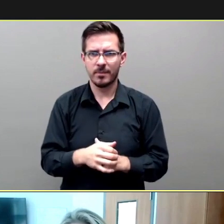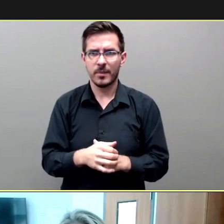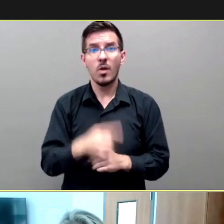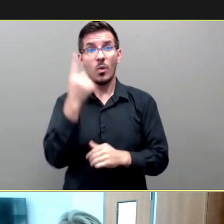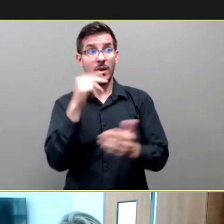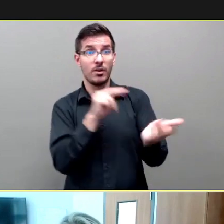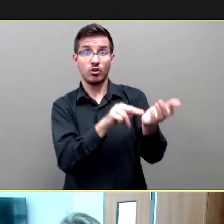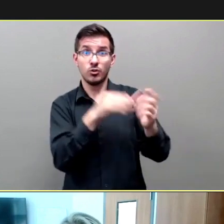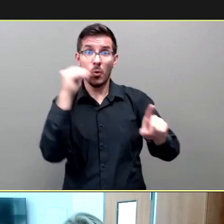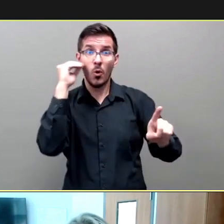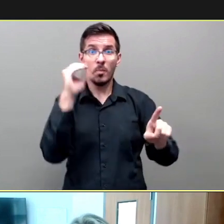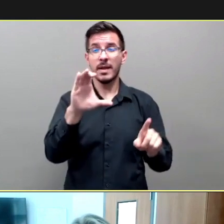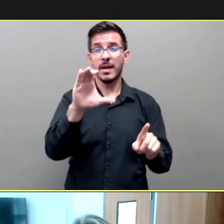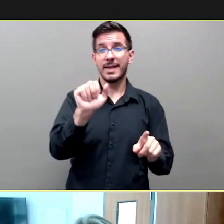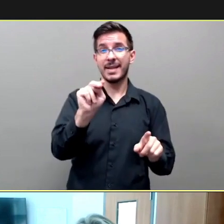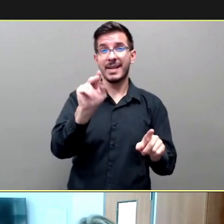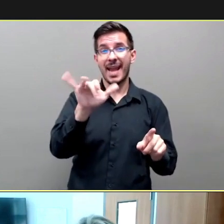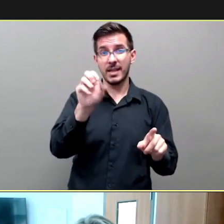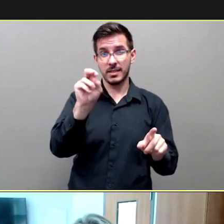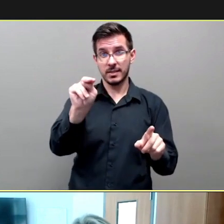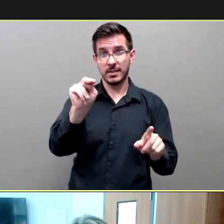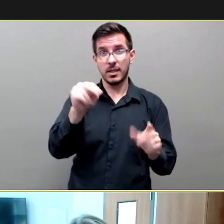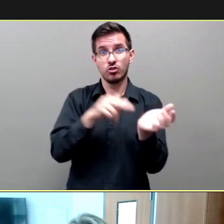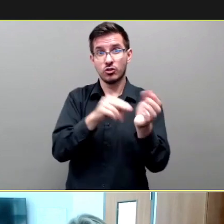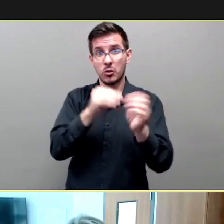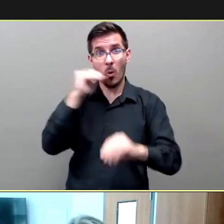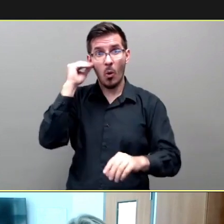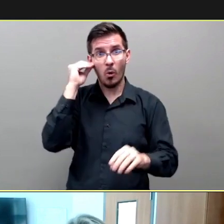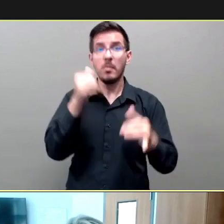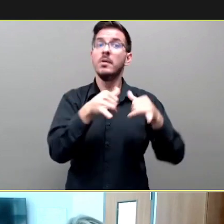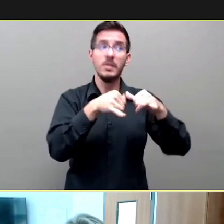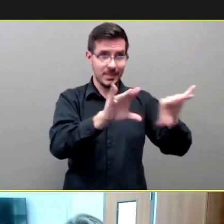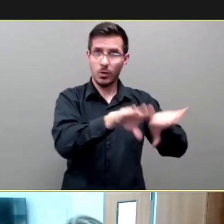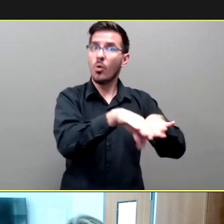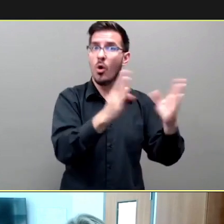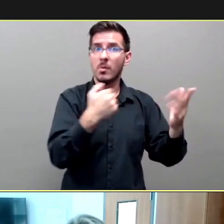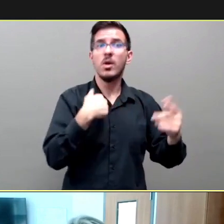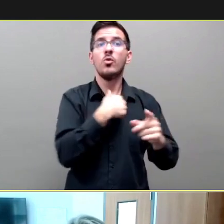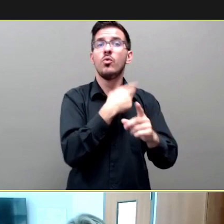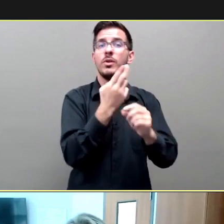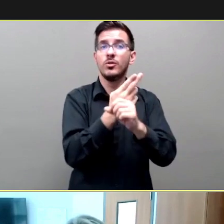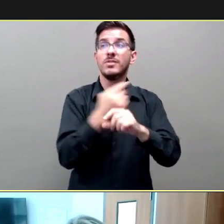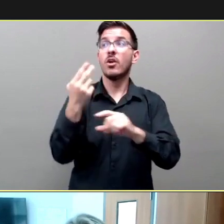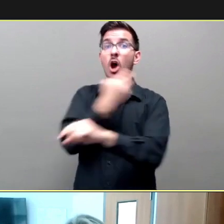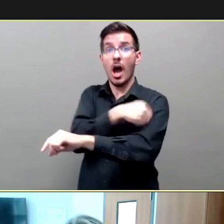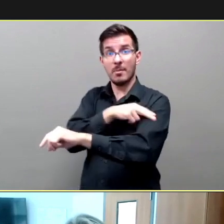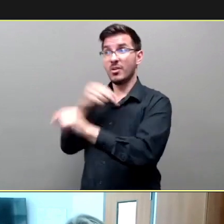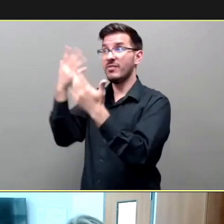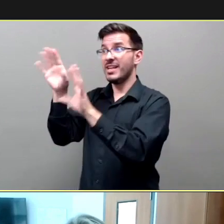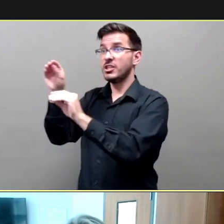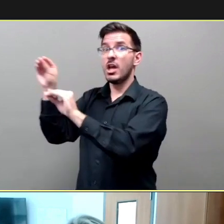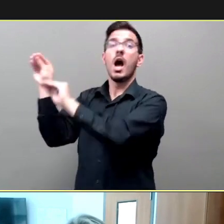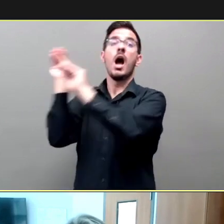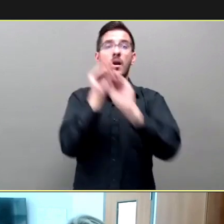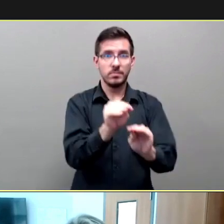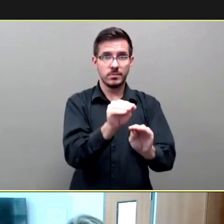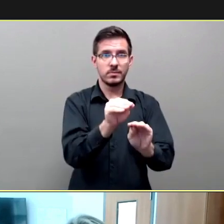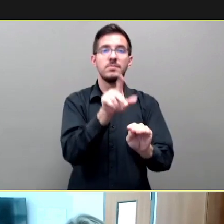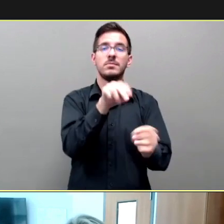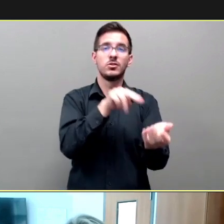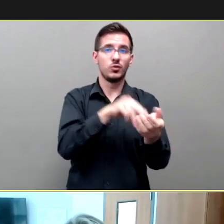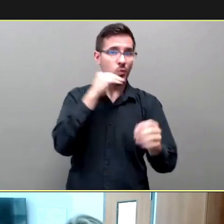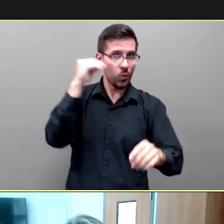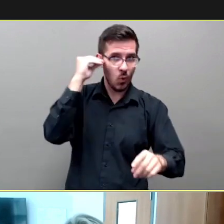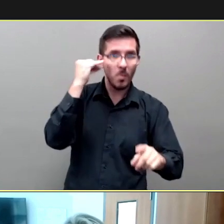Canyon Nursing Home, is still open, and we use that as a step down for hospitals and also a place to put COVID